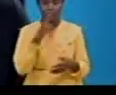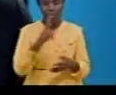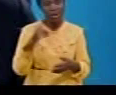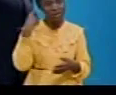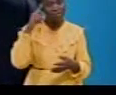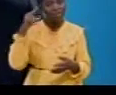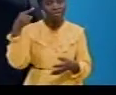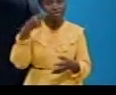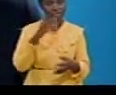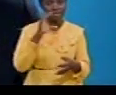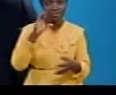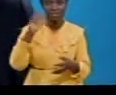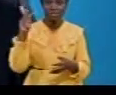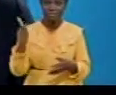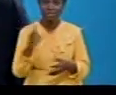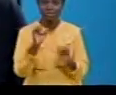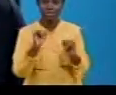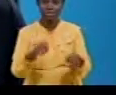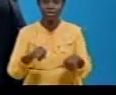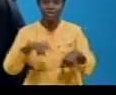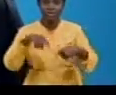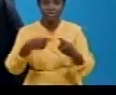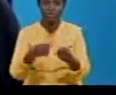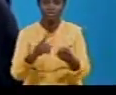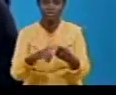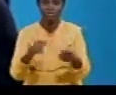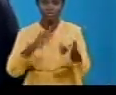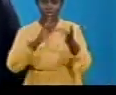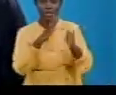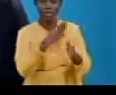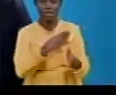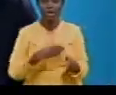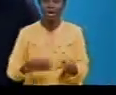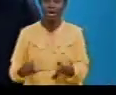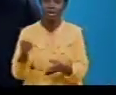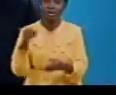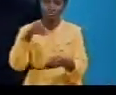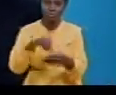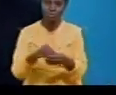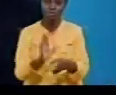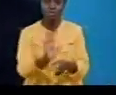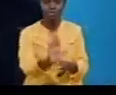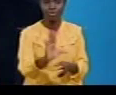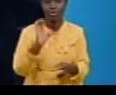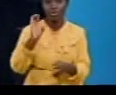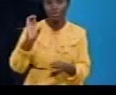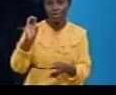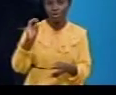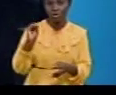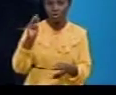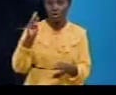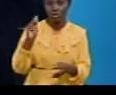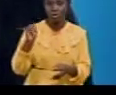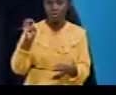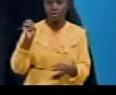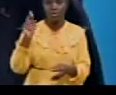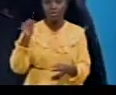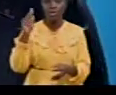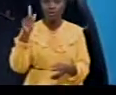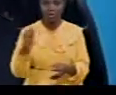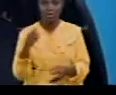anniversary. Go on our social media comments, or right there in your church, you can tell us how grateful are you for the GCK. If you're on social media, use